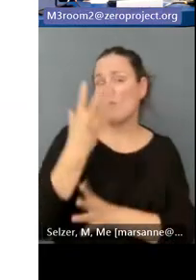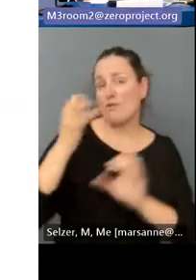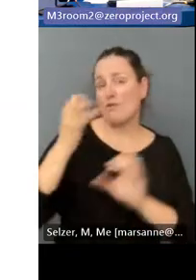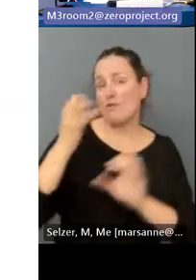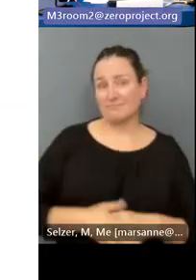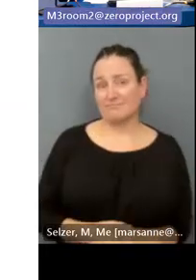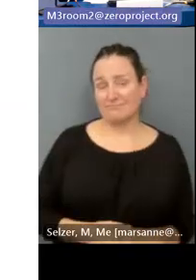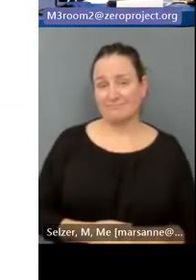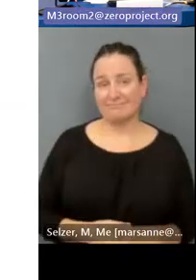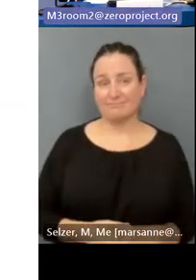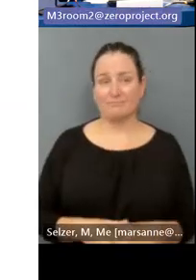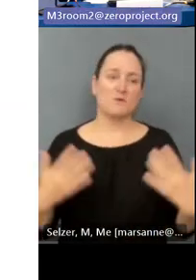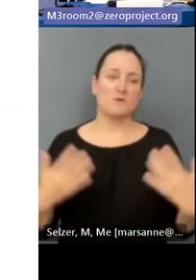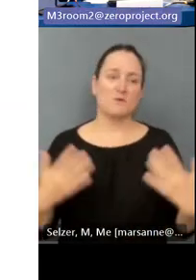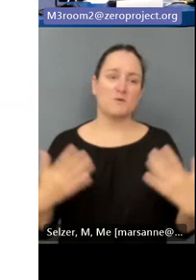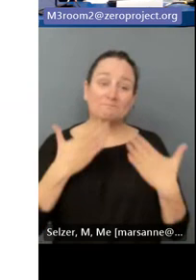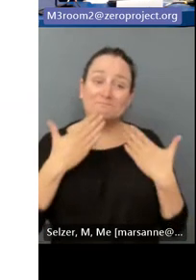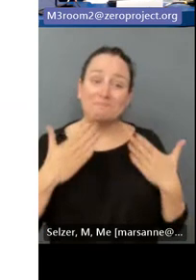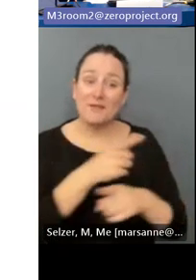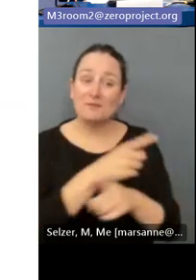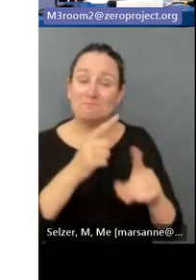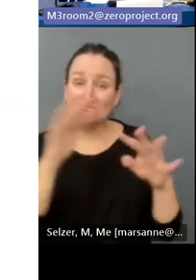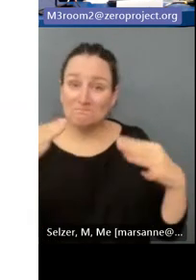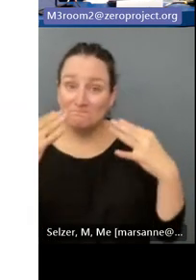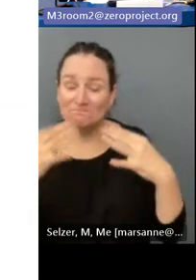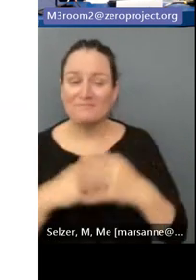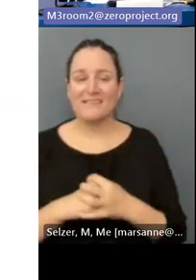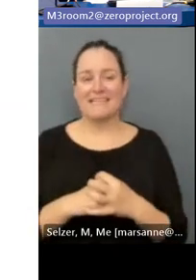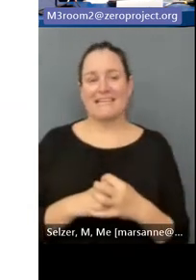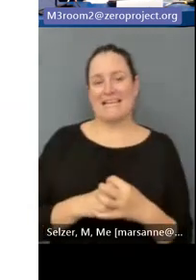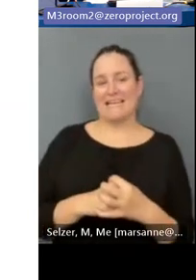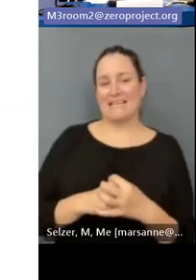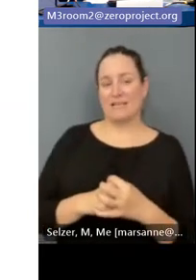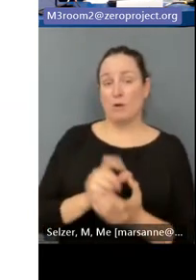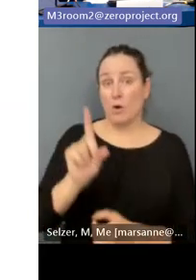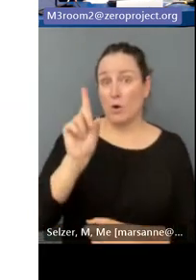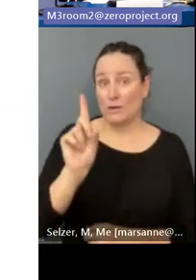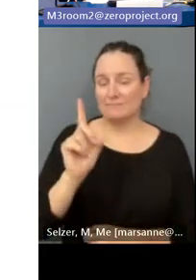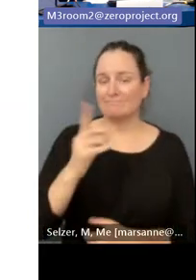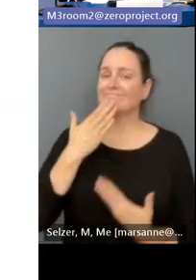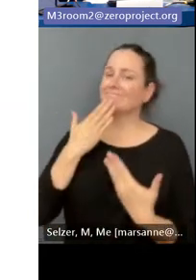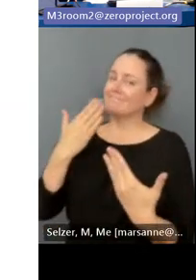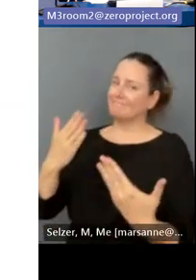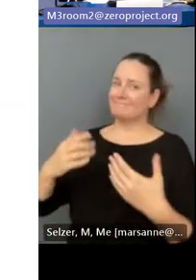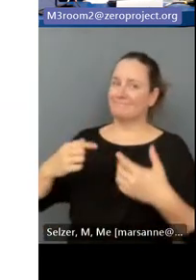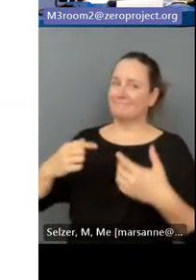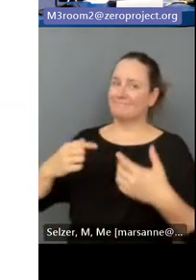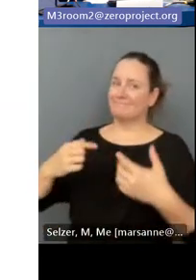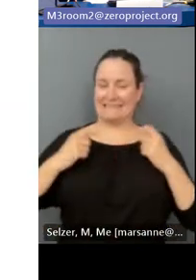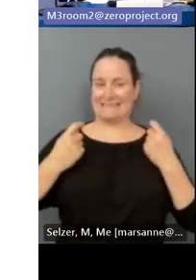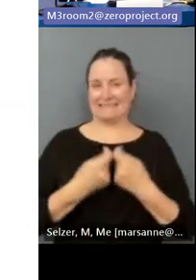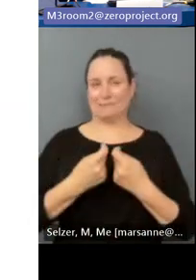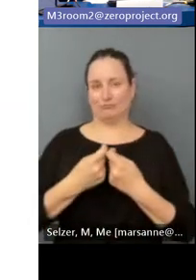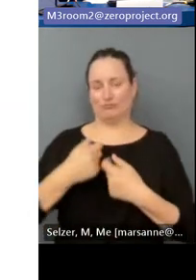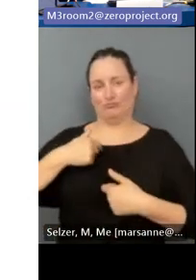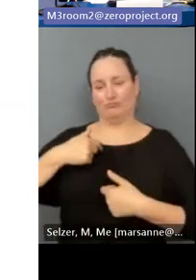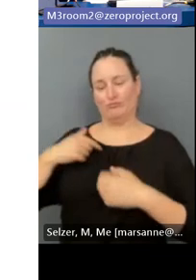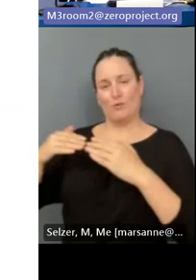would like to thank everyone here for attending. And one last very important thanks to our team, Mac Georgia.